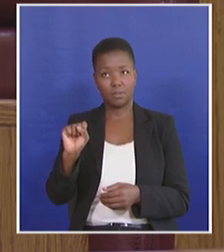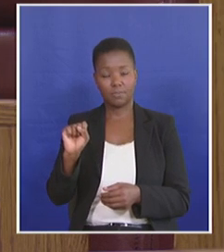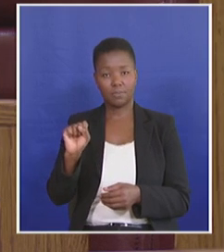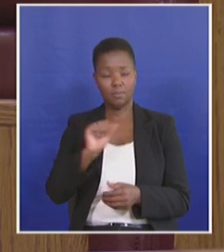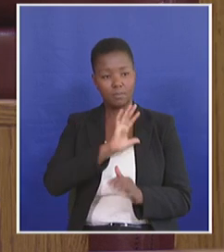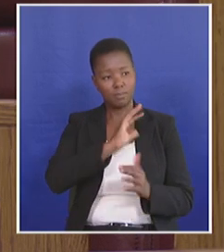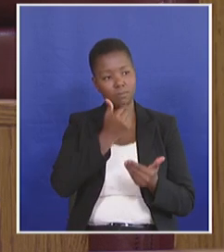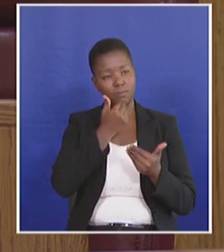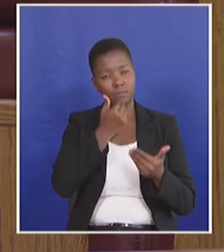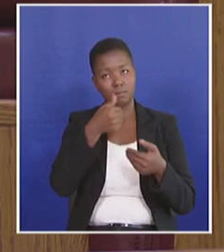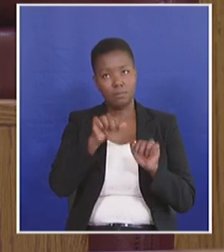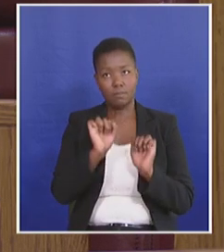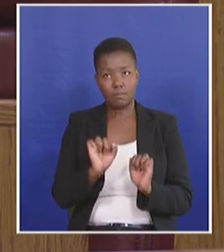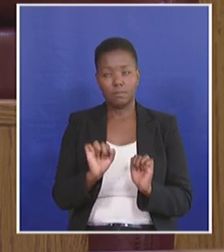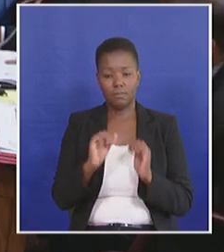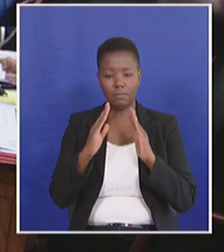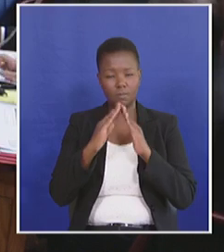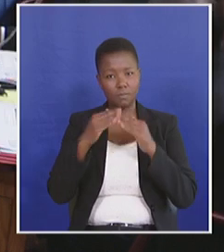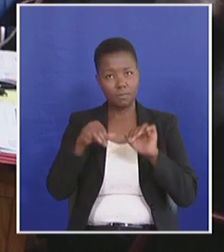Thank you, House Chairperson.